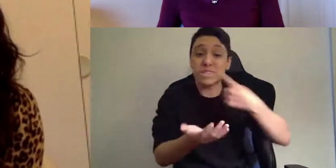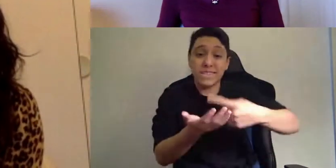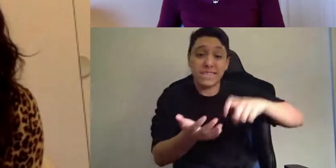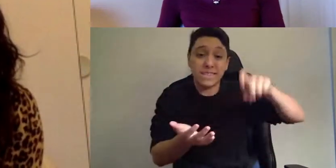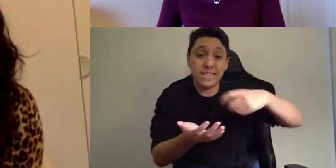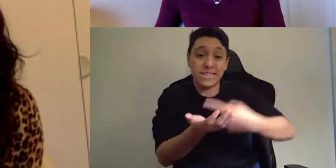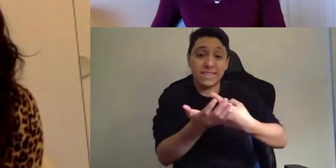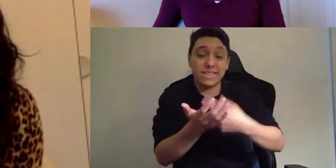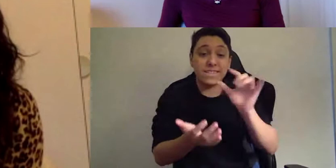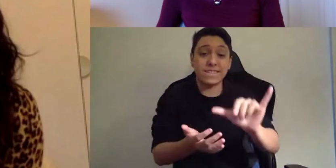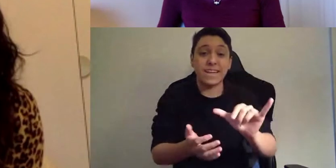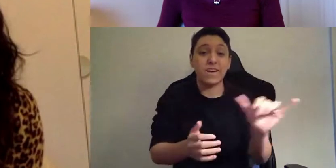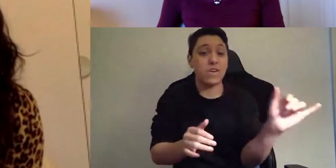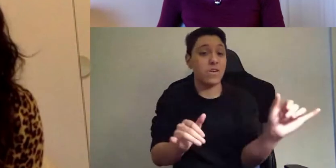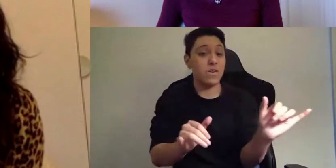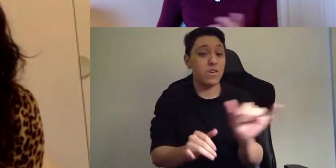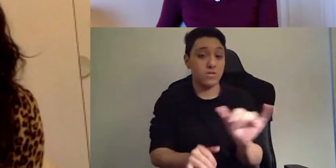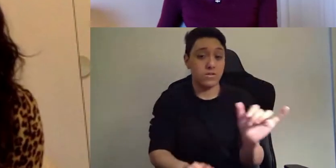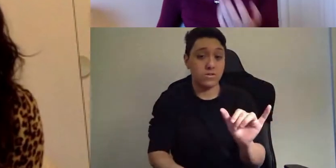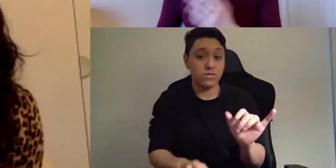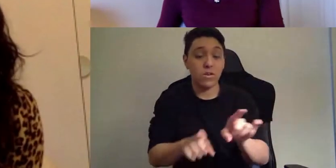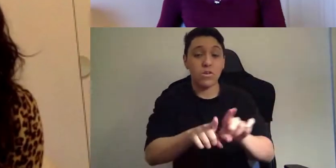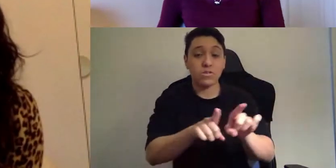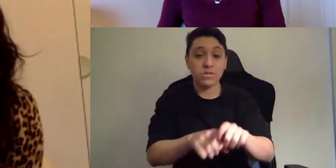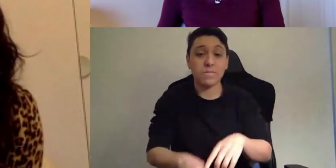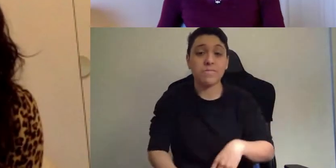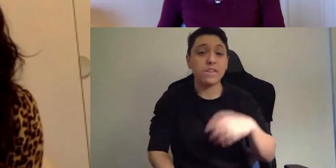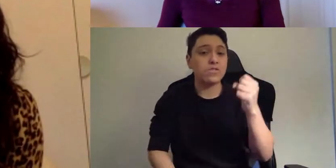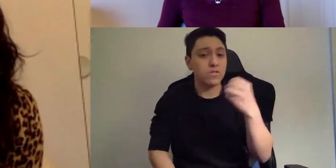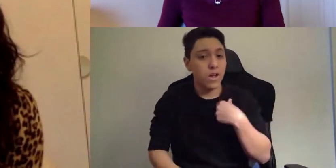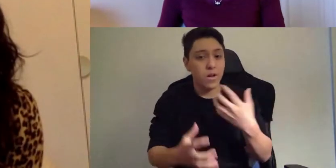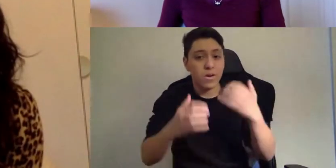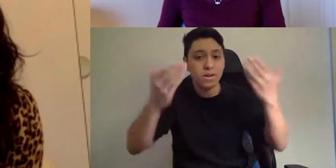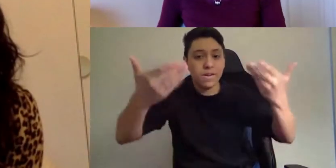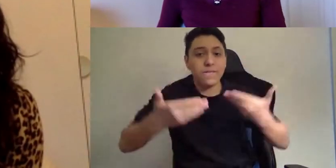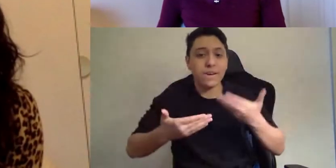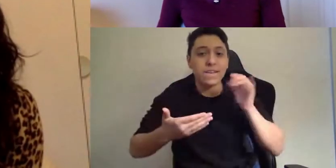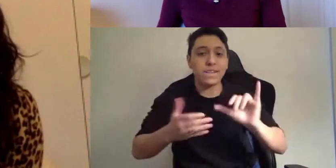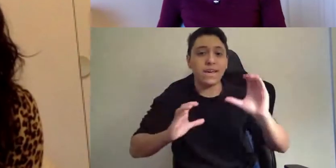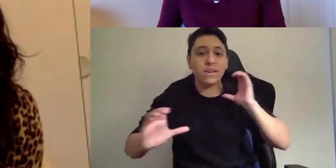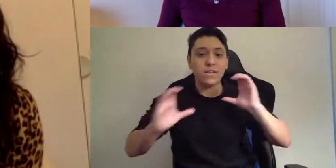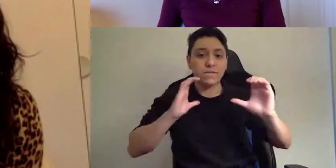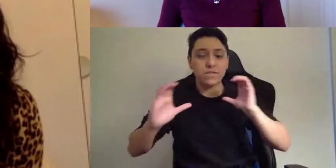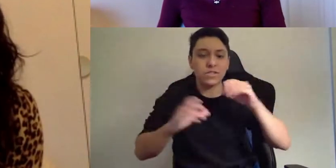well. And so I want to invite that into this room that we are in right now.